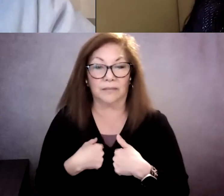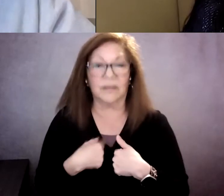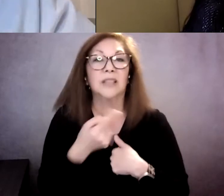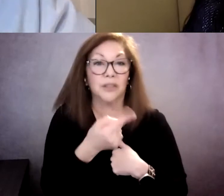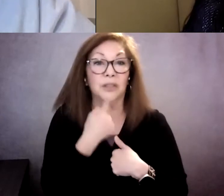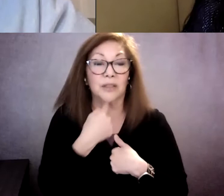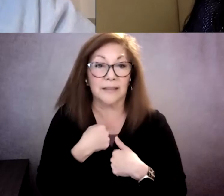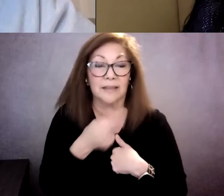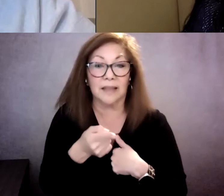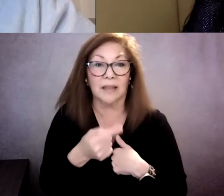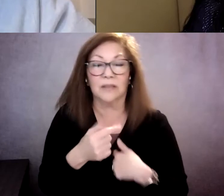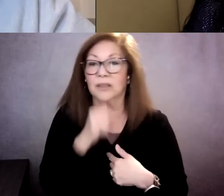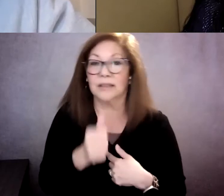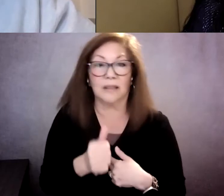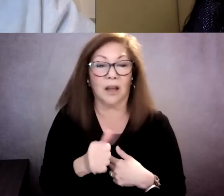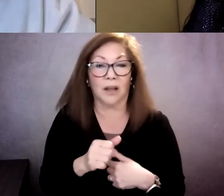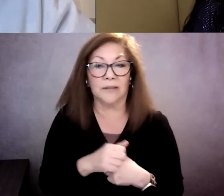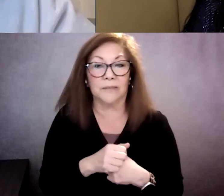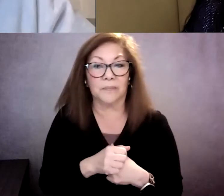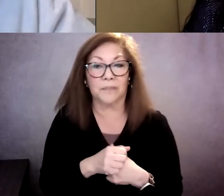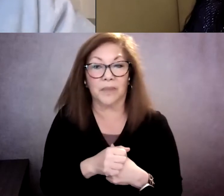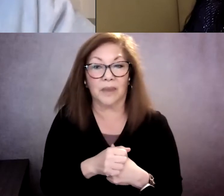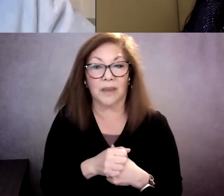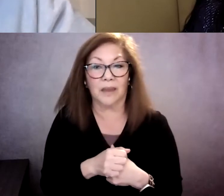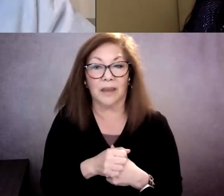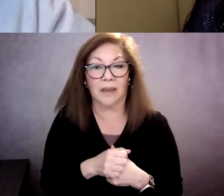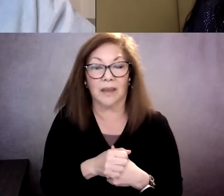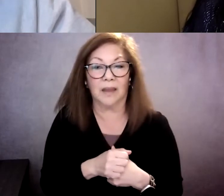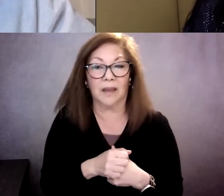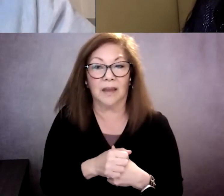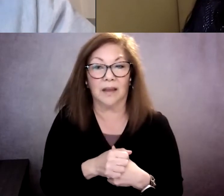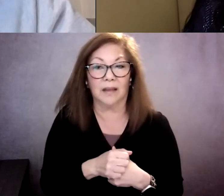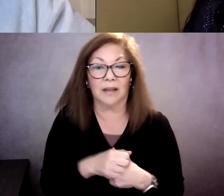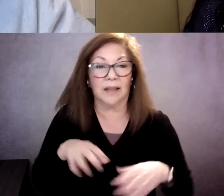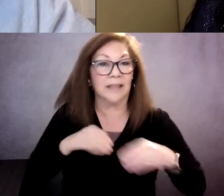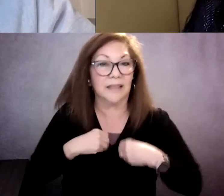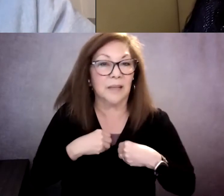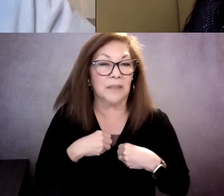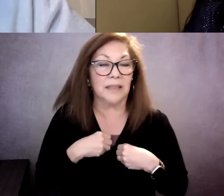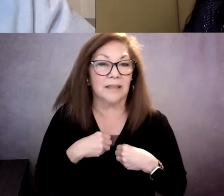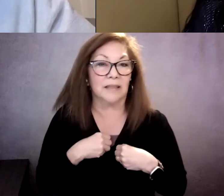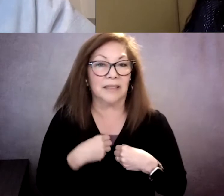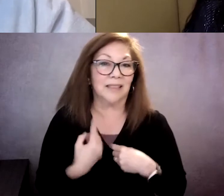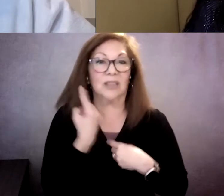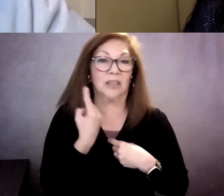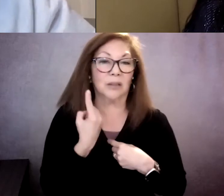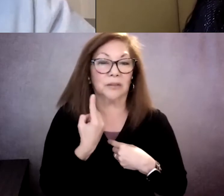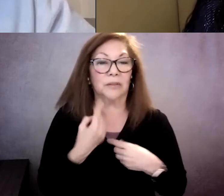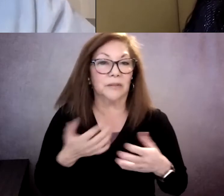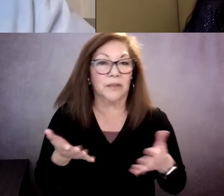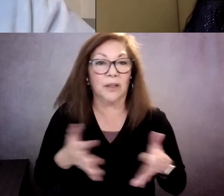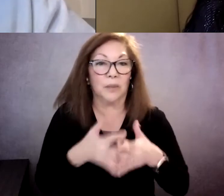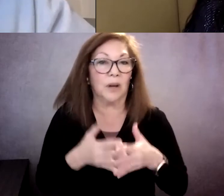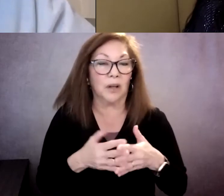said that she is not going to, suffer these indignities any longer in America. She returned to Jamaica, and that